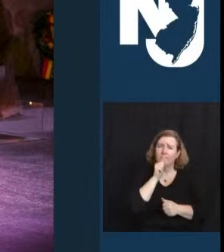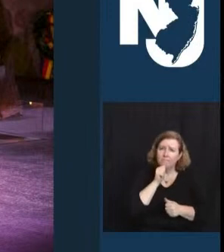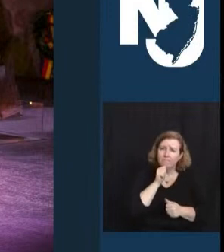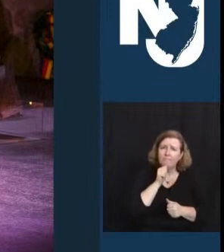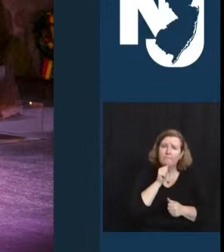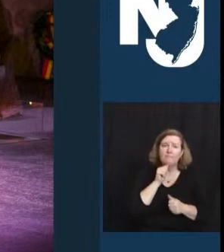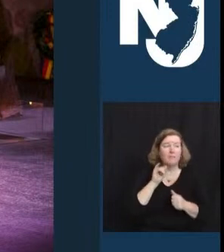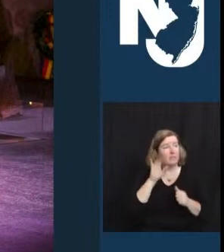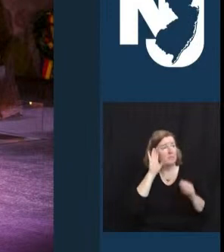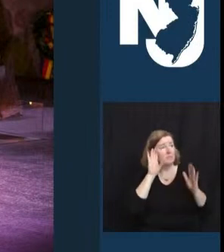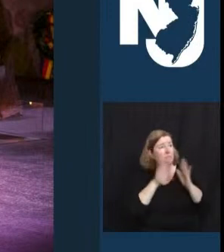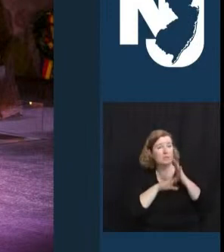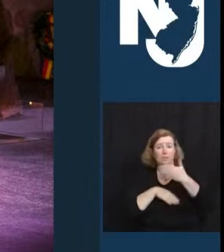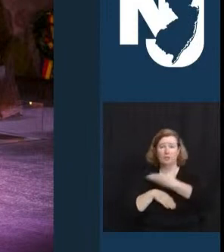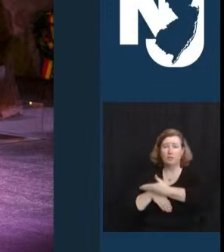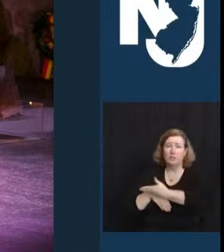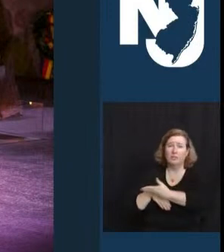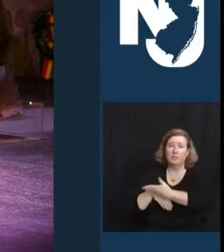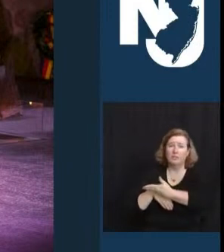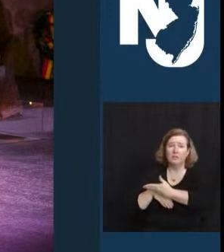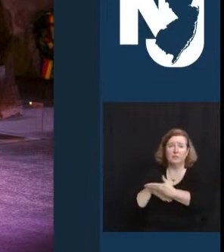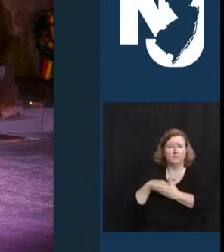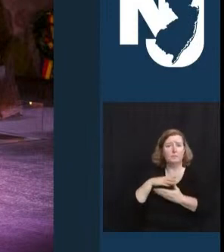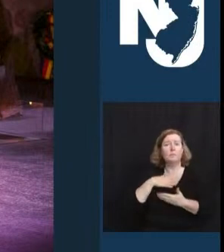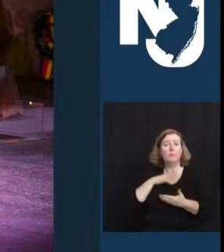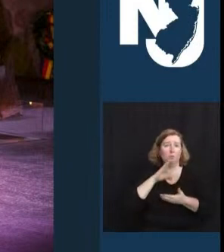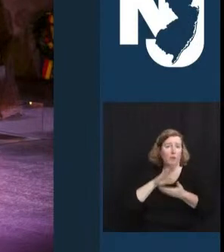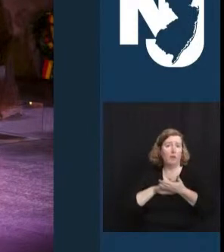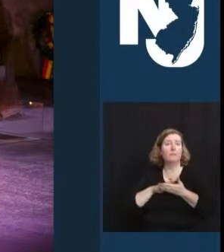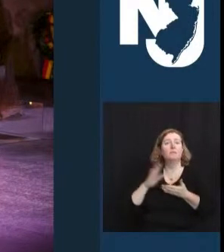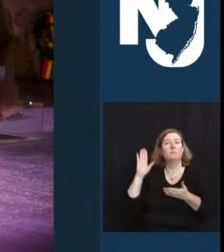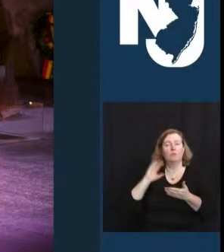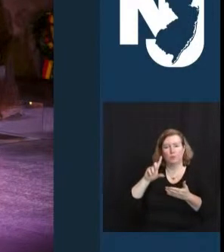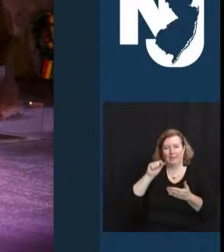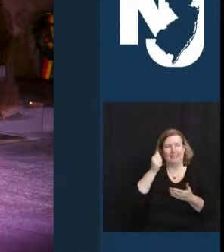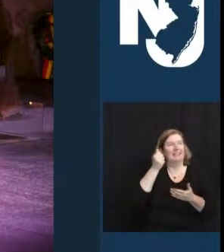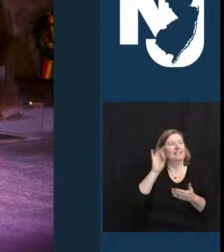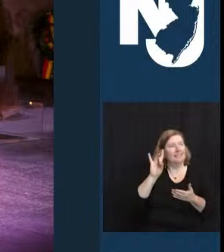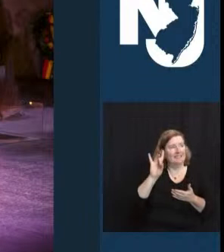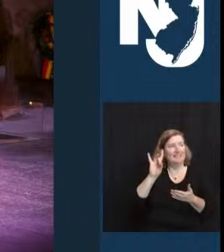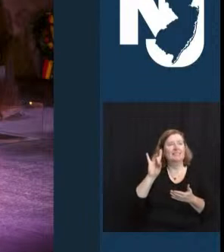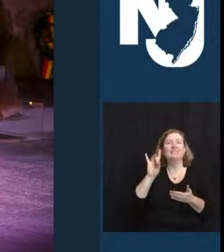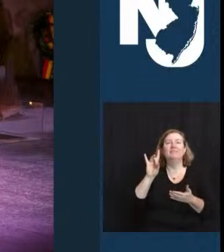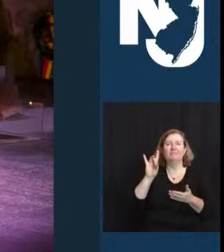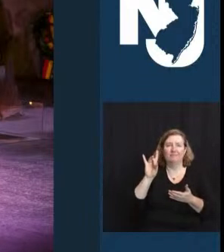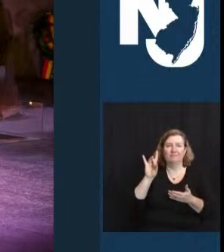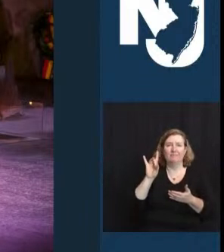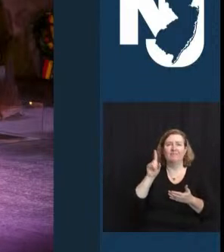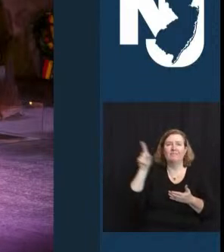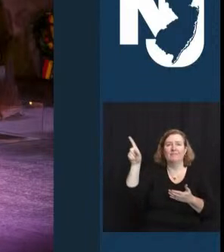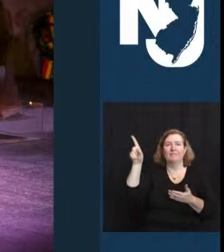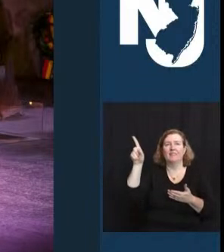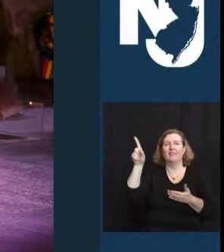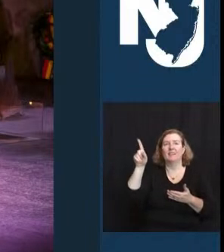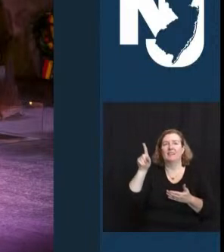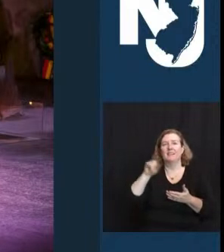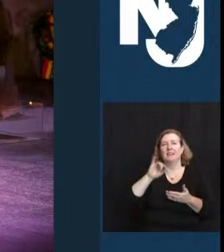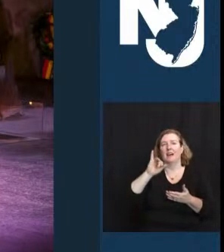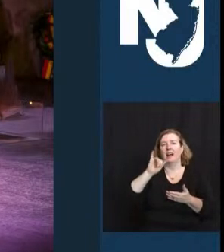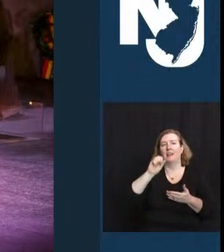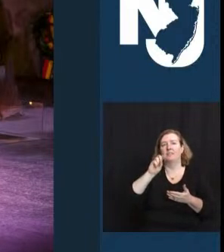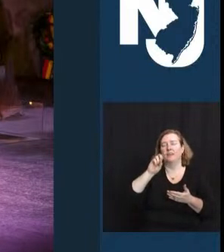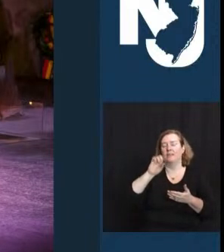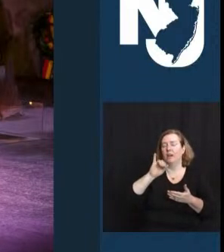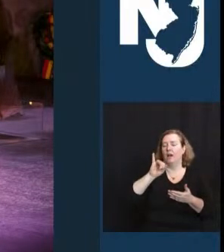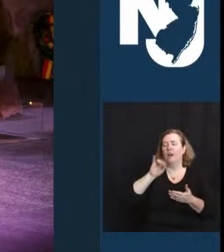Vashem in October of 2018, one of 7 trips I have been honored to make to the